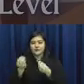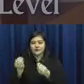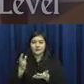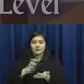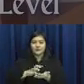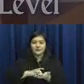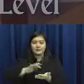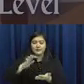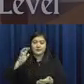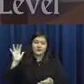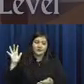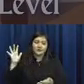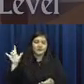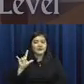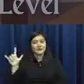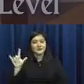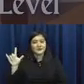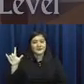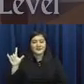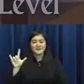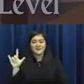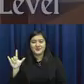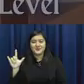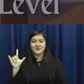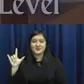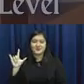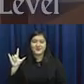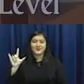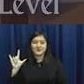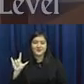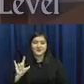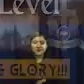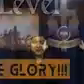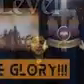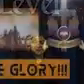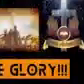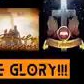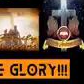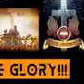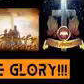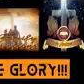to God be the glory. God bless you.